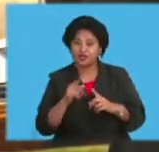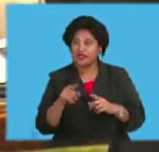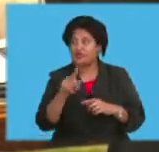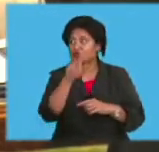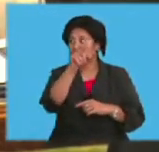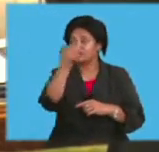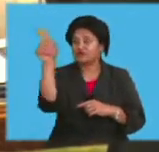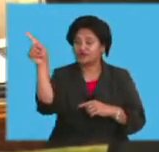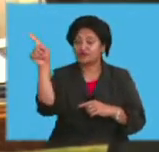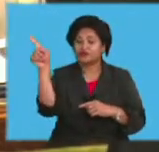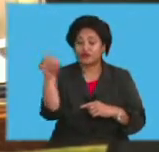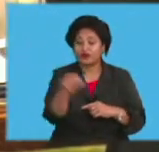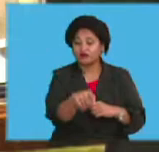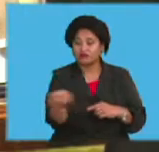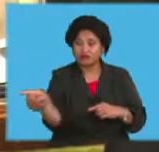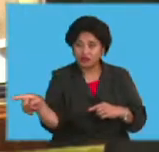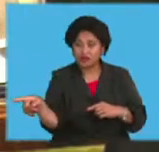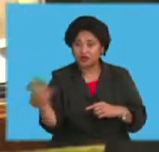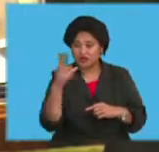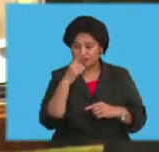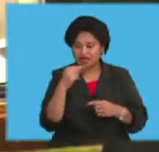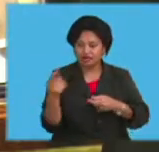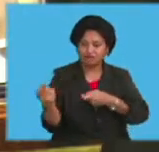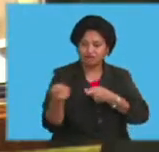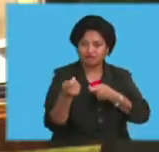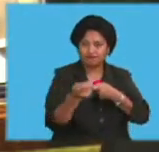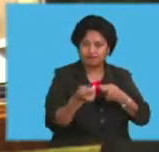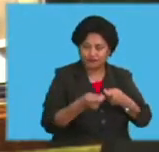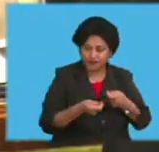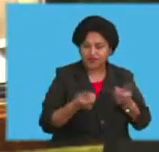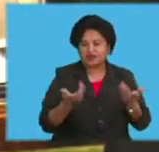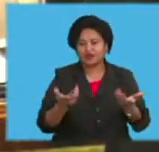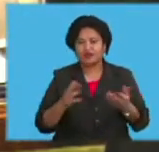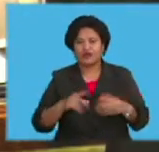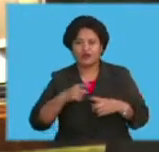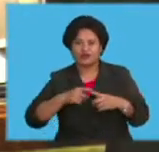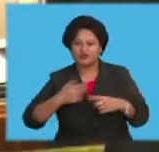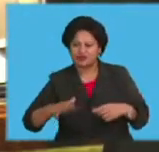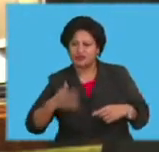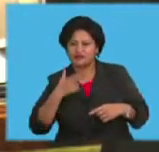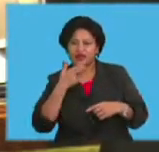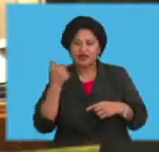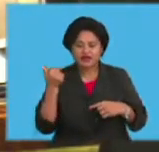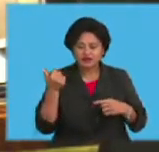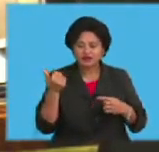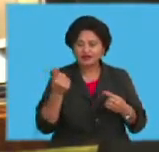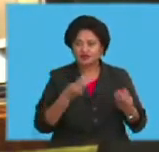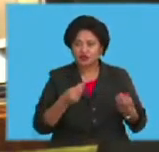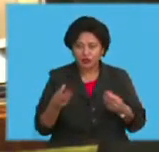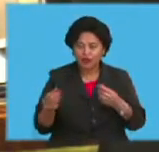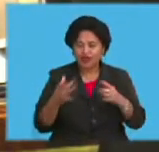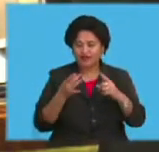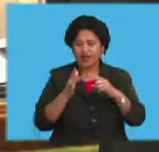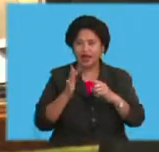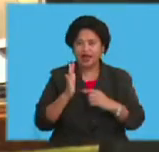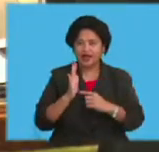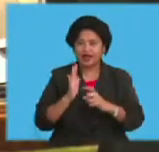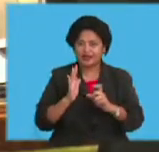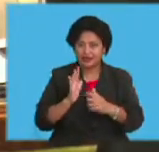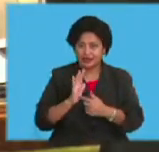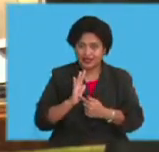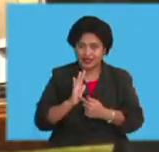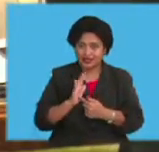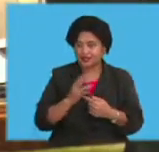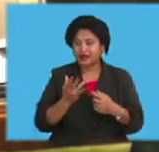sector investment in a number of exciting areas such as luxury shopping and light industrial manufacturing, ICT, supply chain management, and